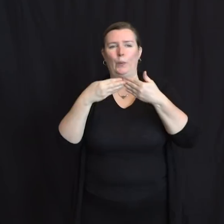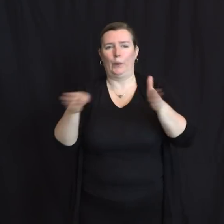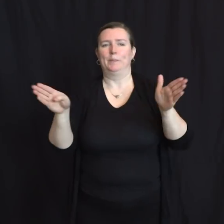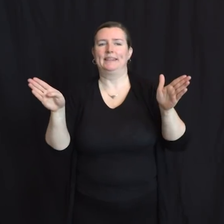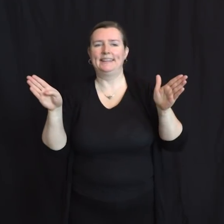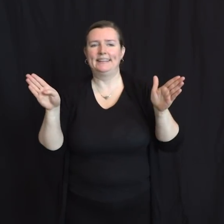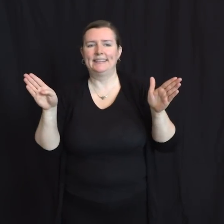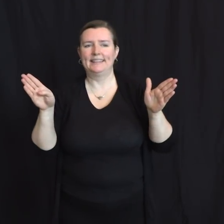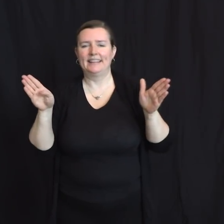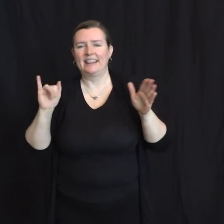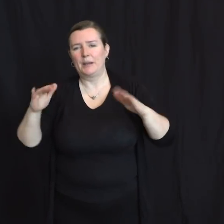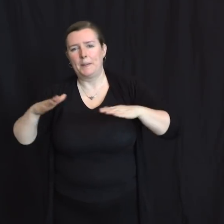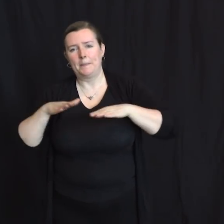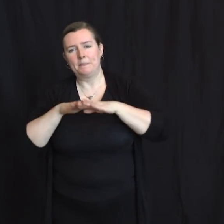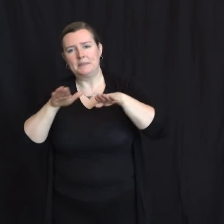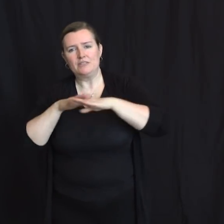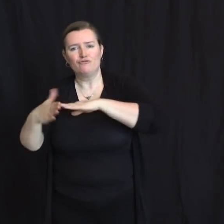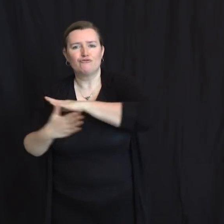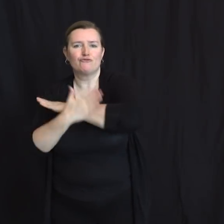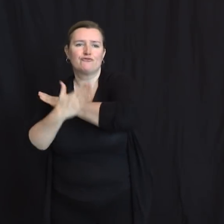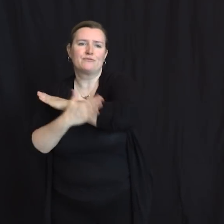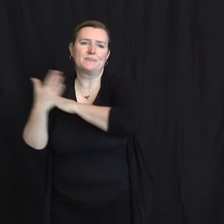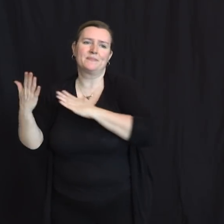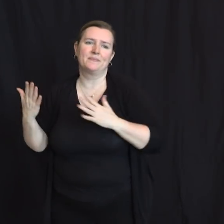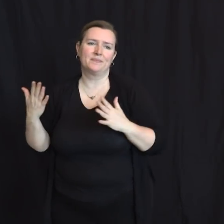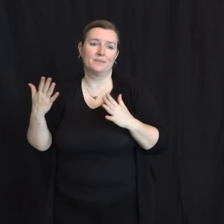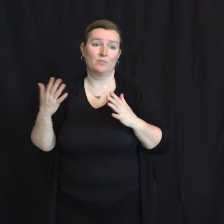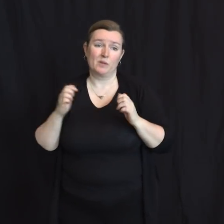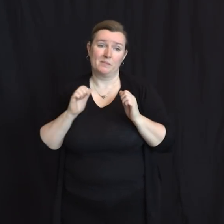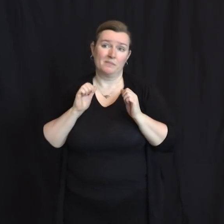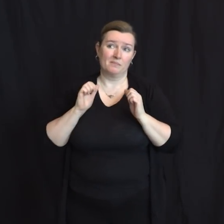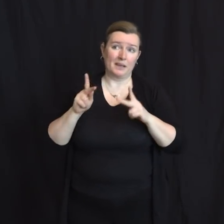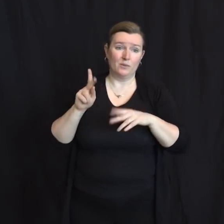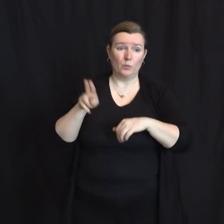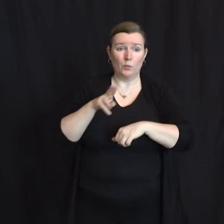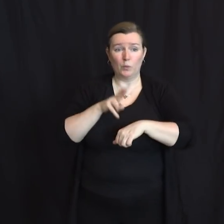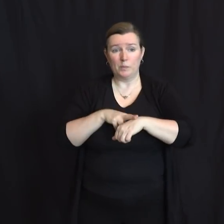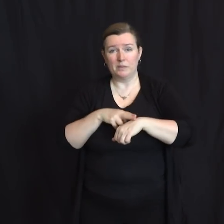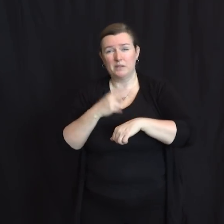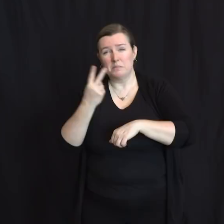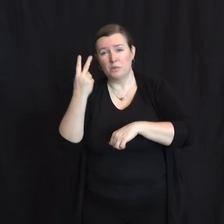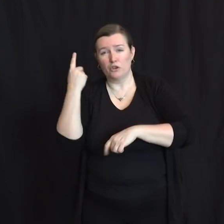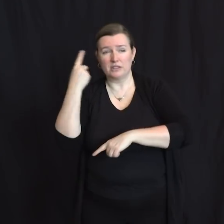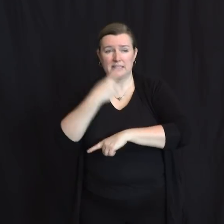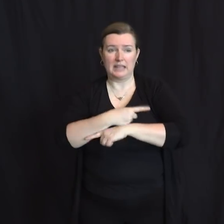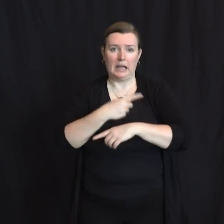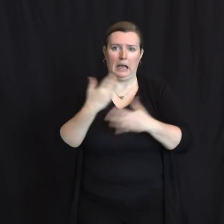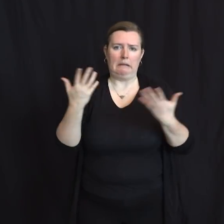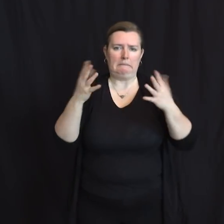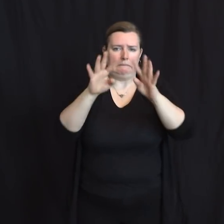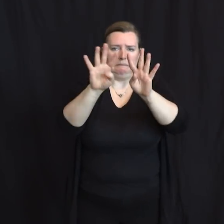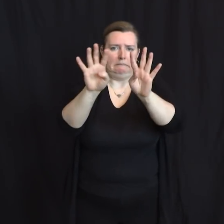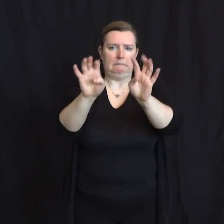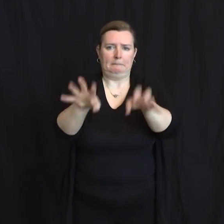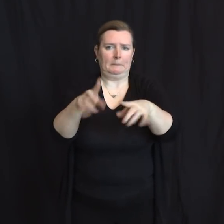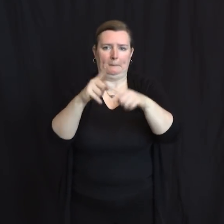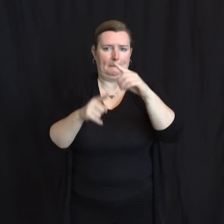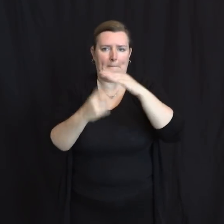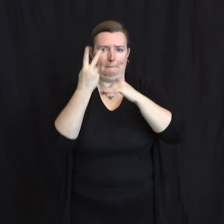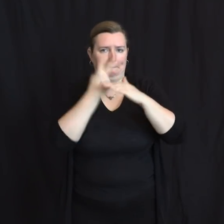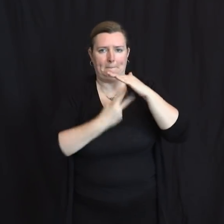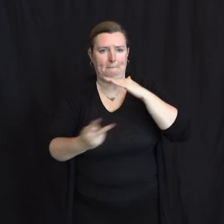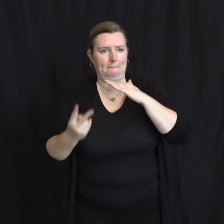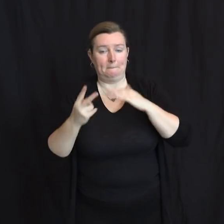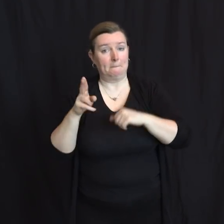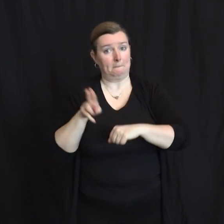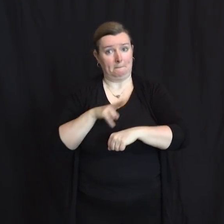if we're back on our feet, I'm not sure by Memorial Day, but whenever it is, it's going to be a new normal. We're not going to be